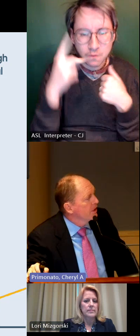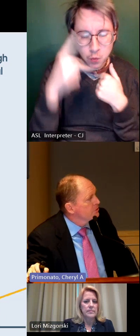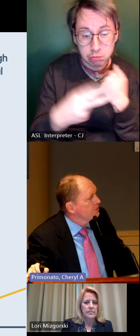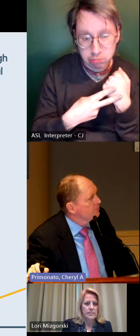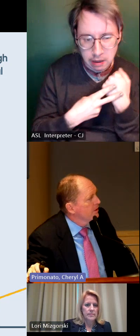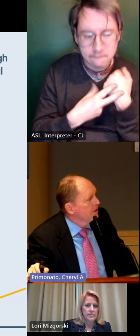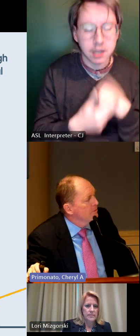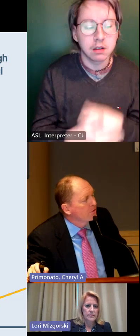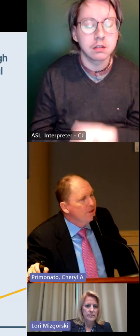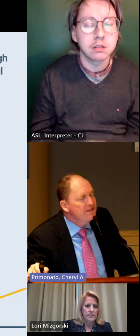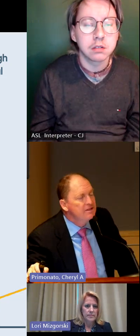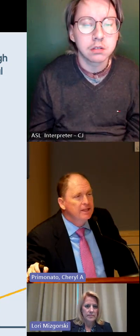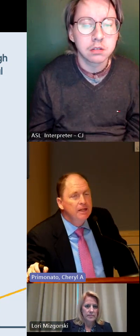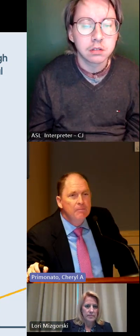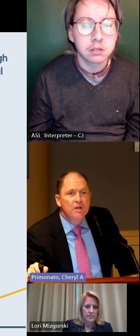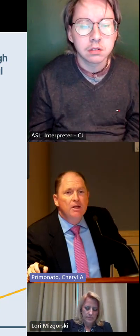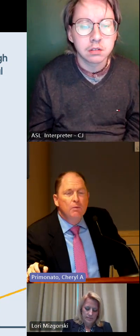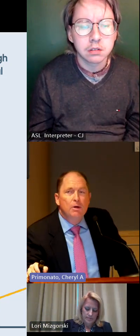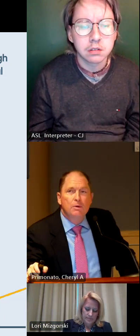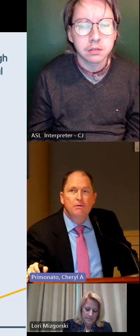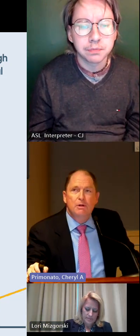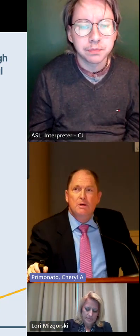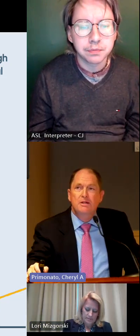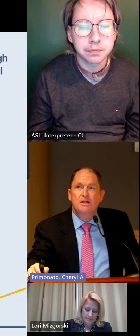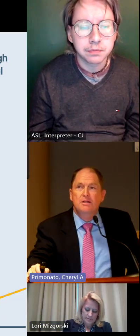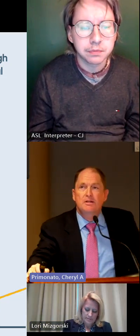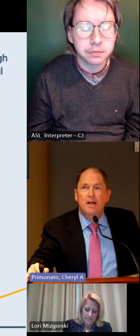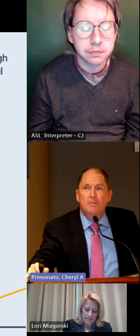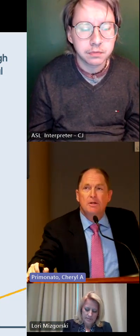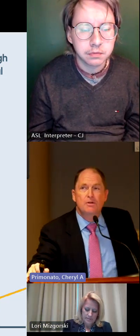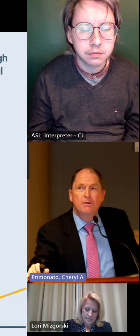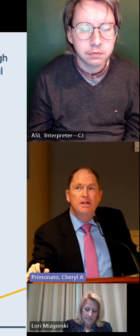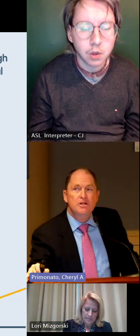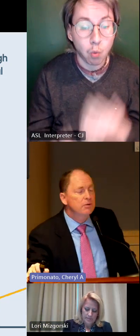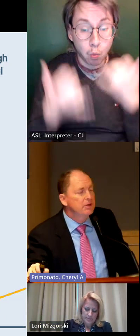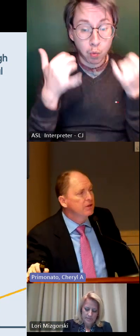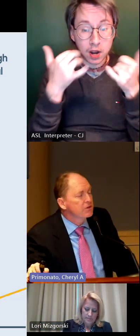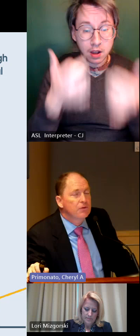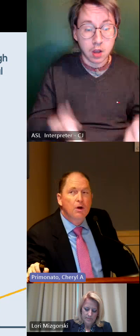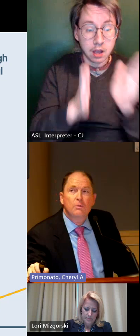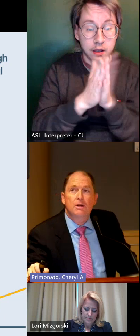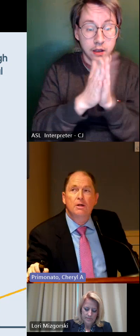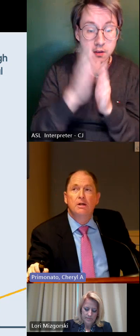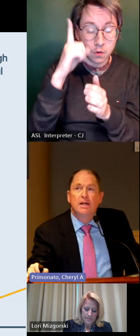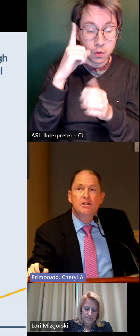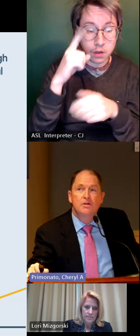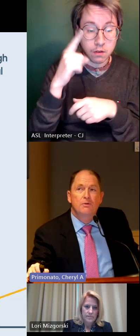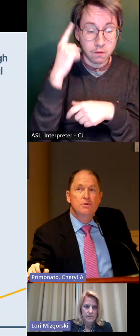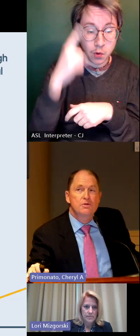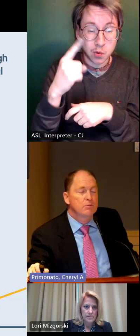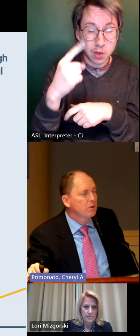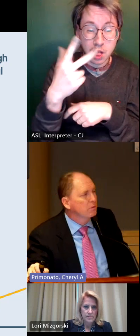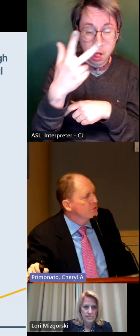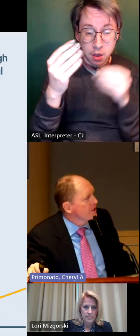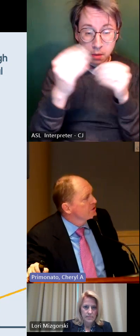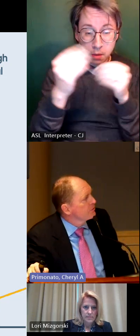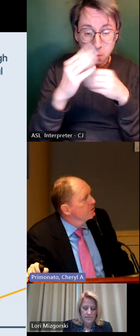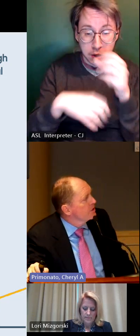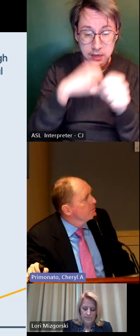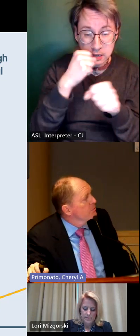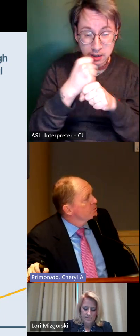from a manufacturer by the name of Cohesity. What we are requesting at this time is 3 additional years of hardware and software support,